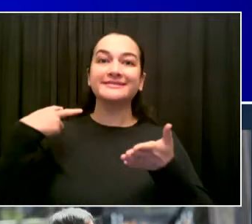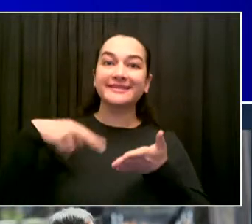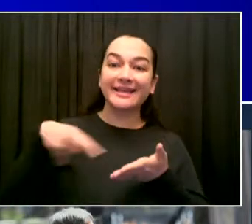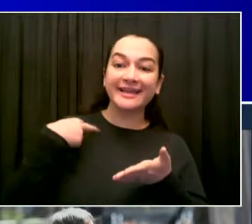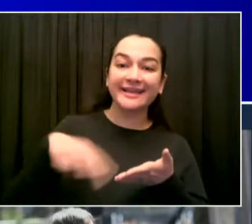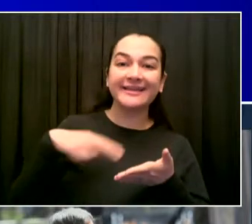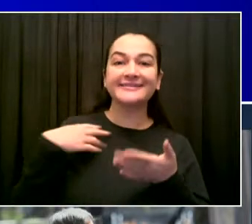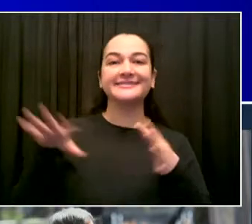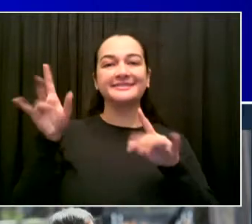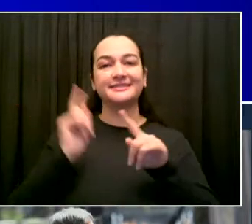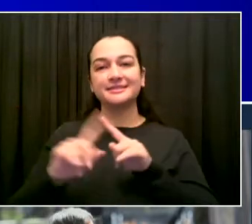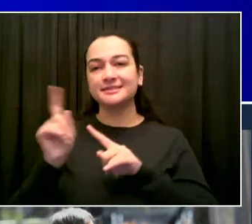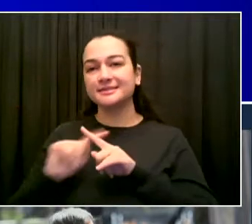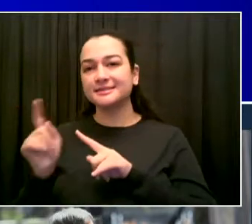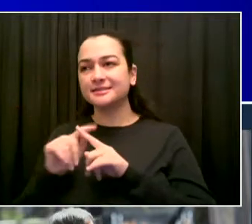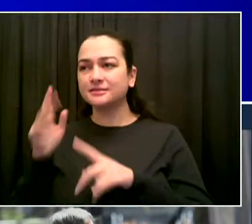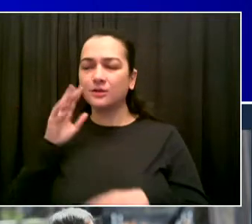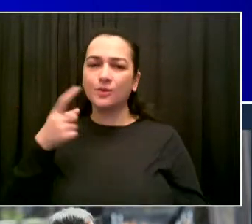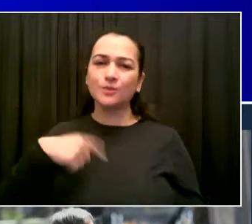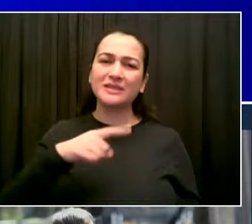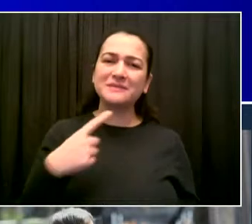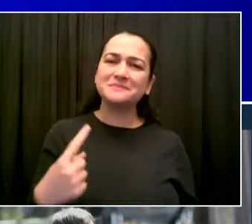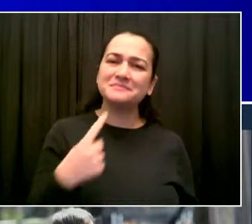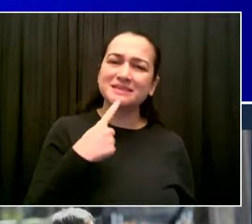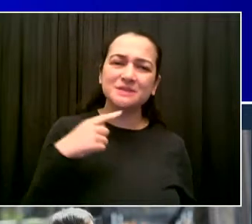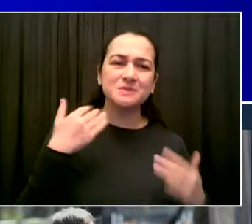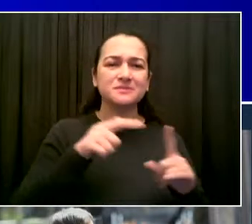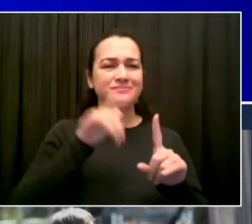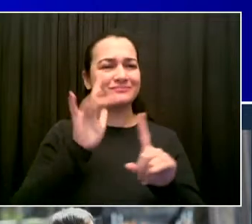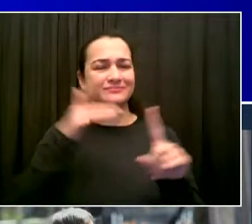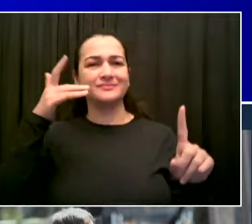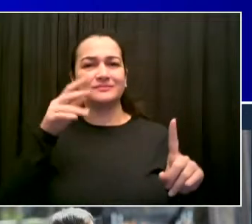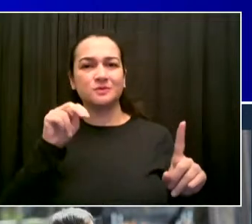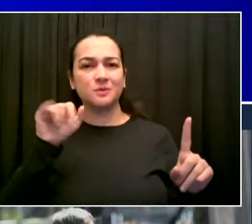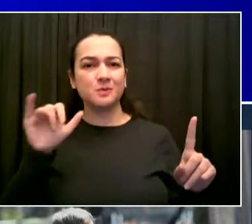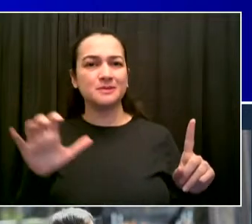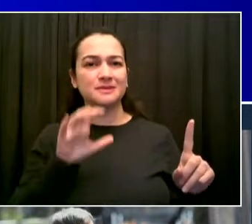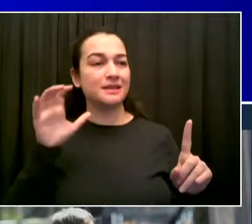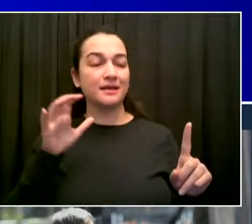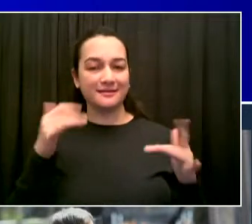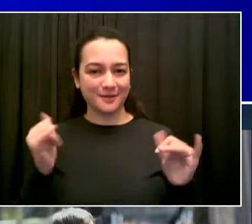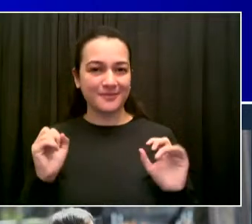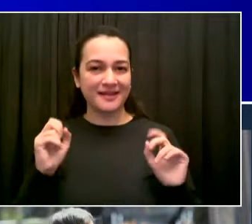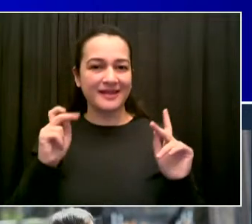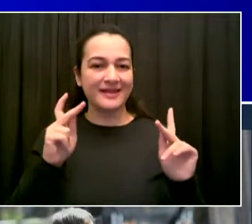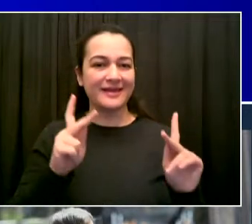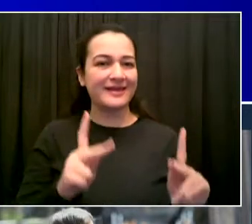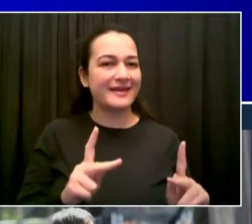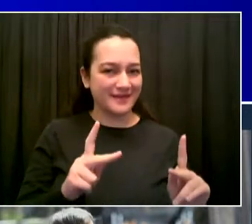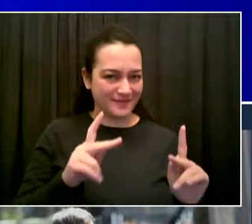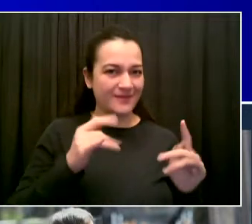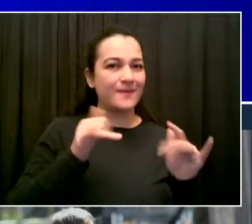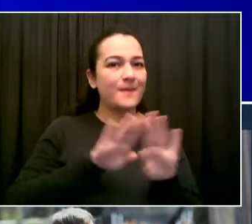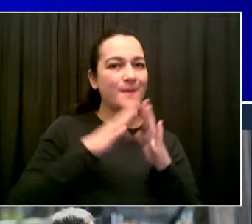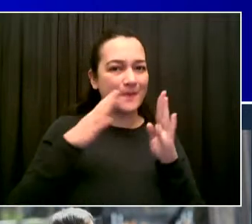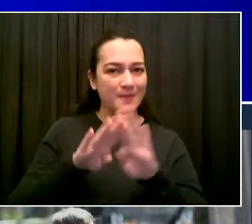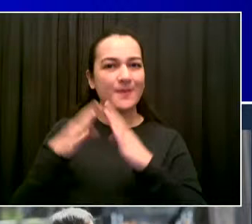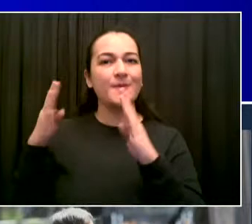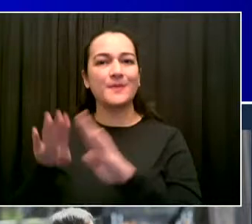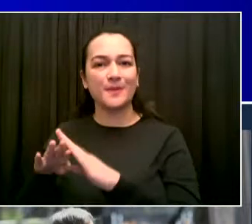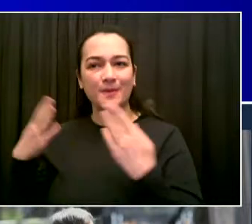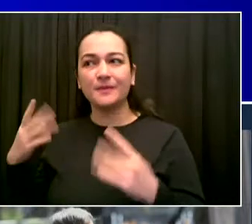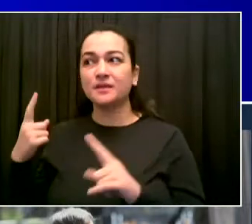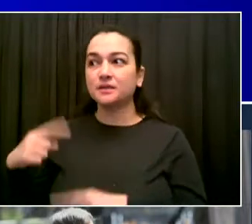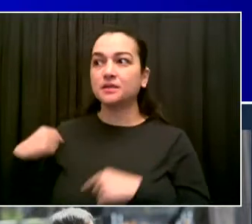again. We talk about that great phrase from the theater, the show must go on. Well, the show will go on in New York City, and you're seeing